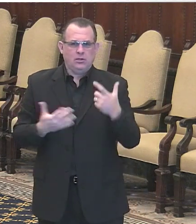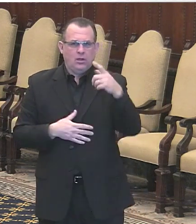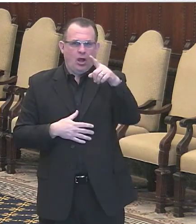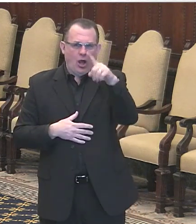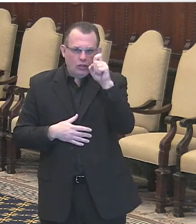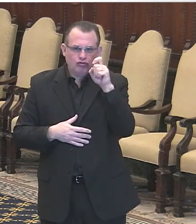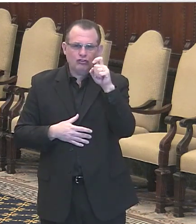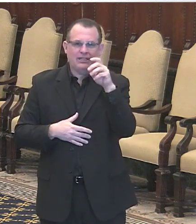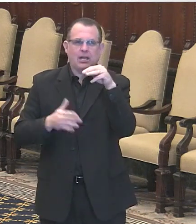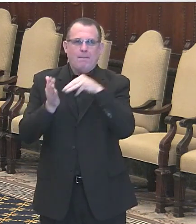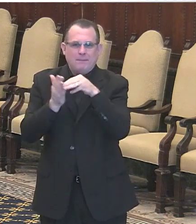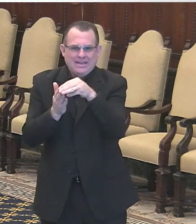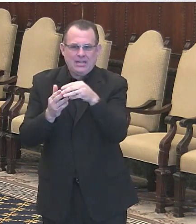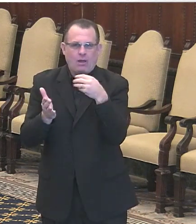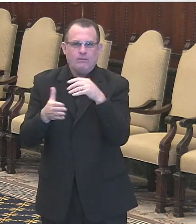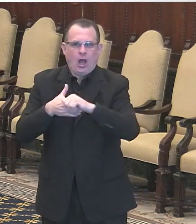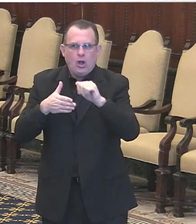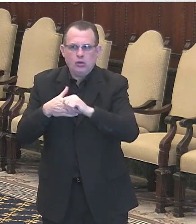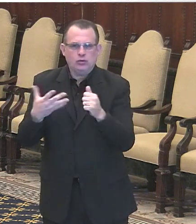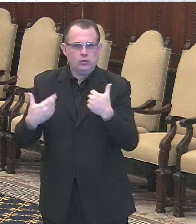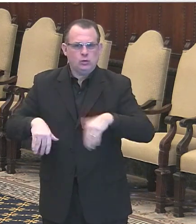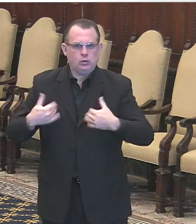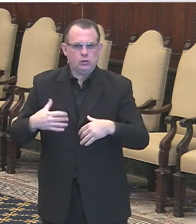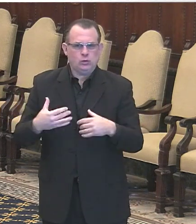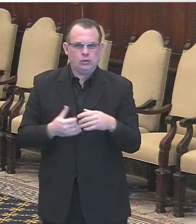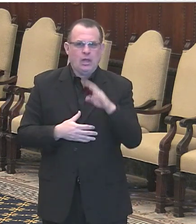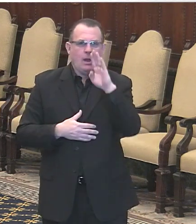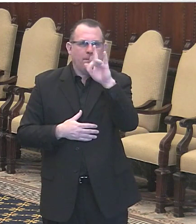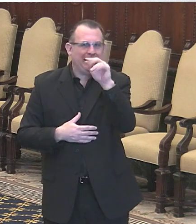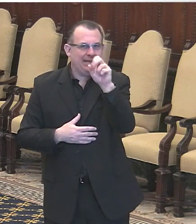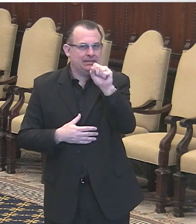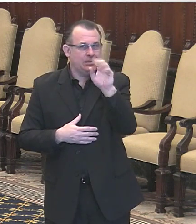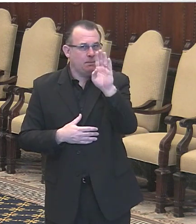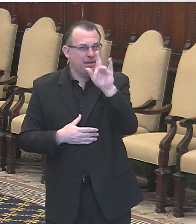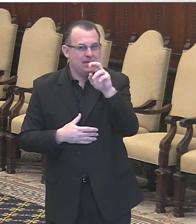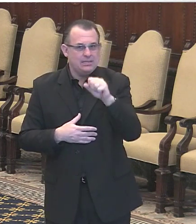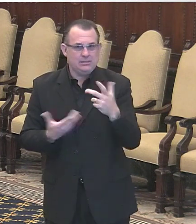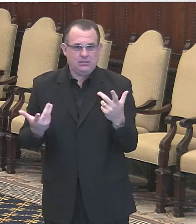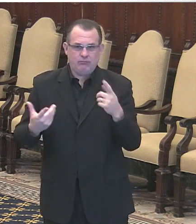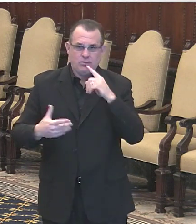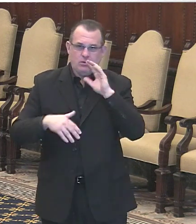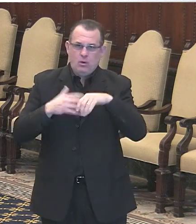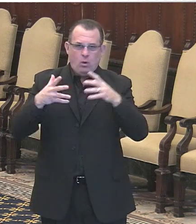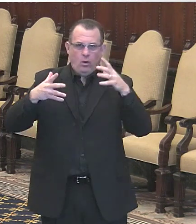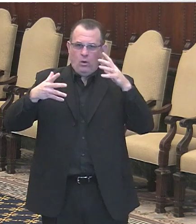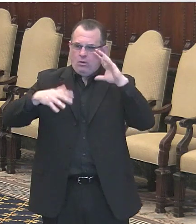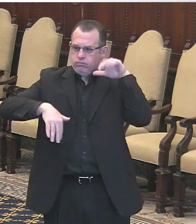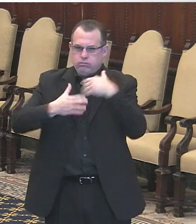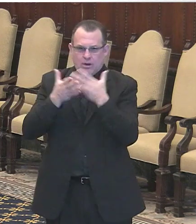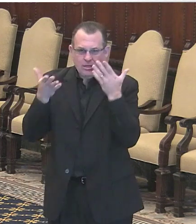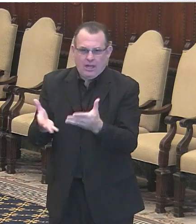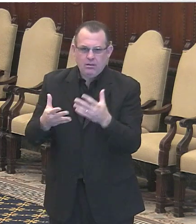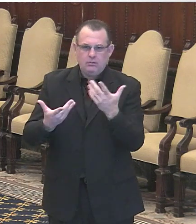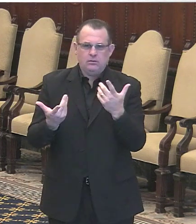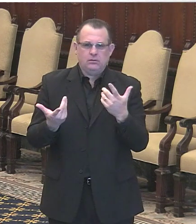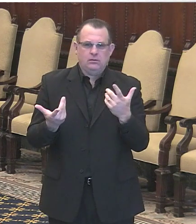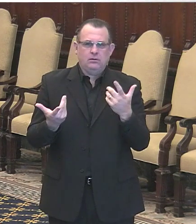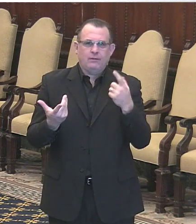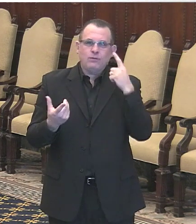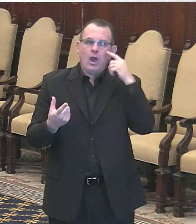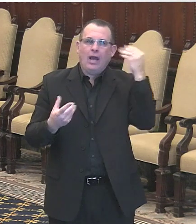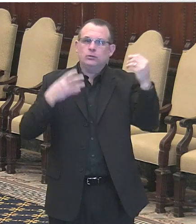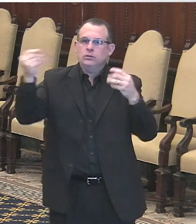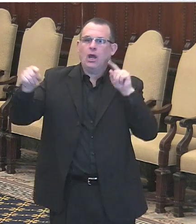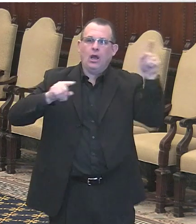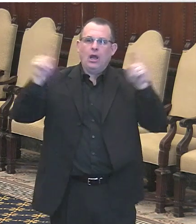And we're going to need all hands and eyes on deck, in addition to some outside professional